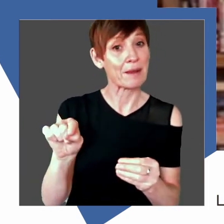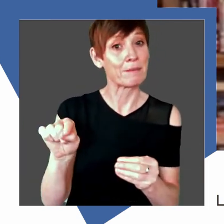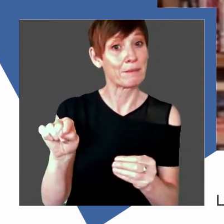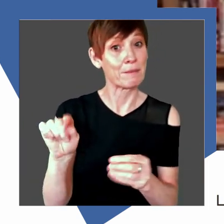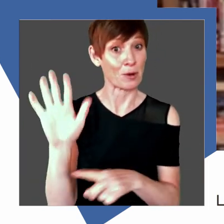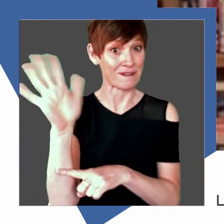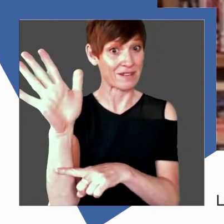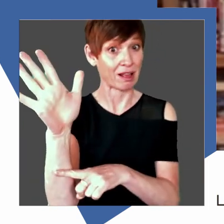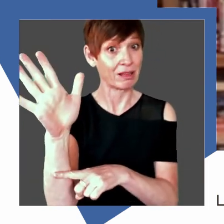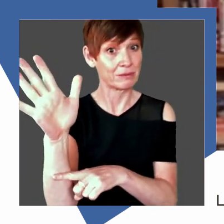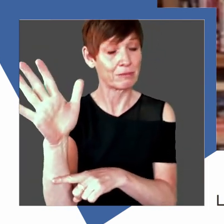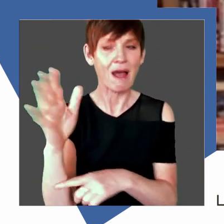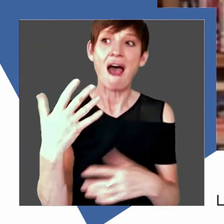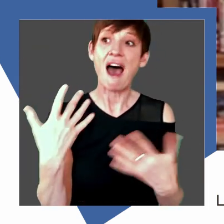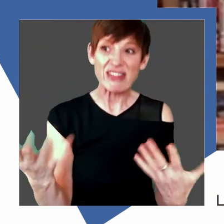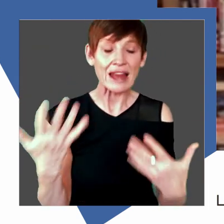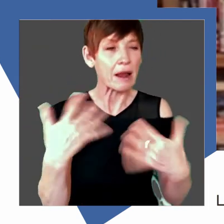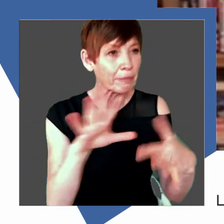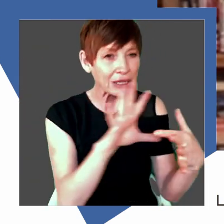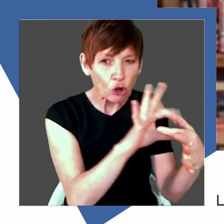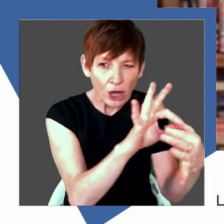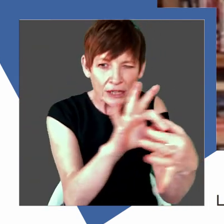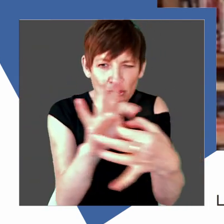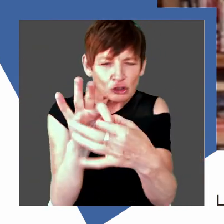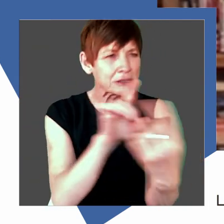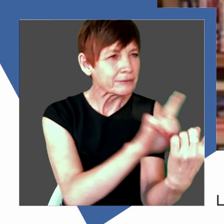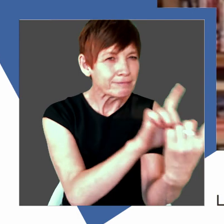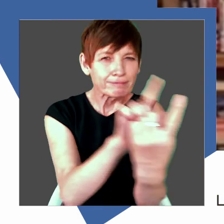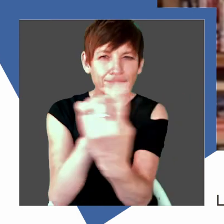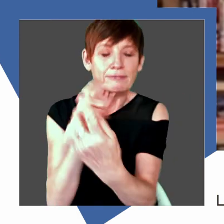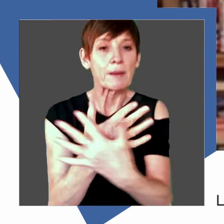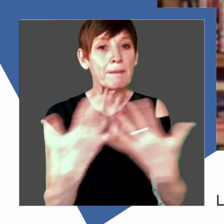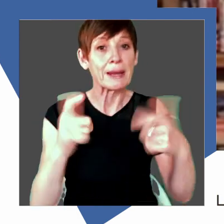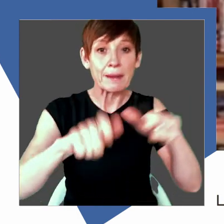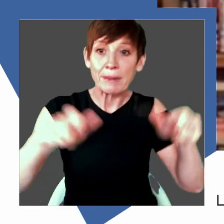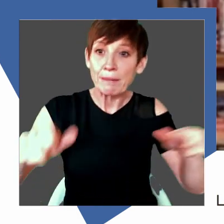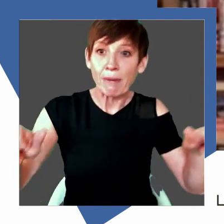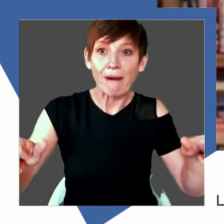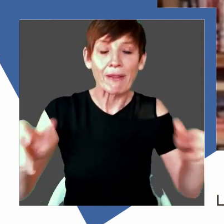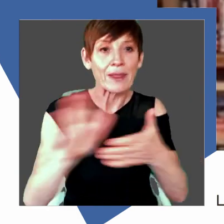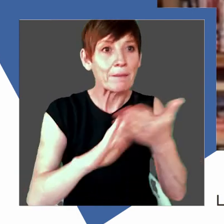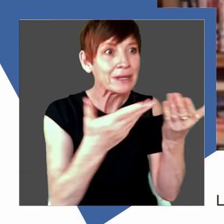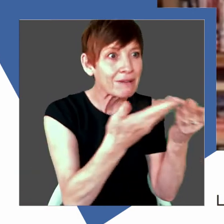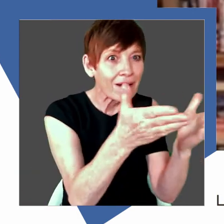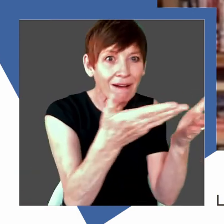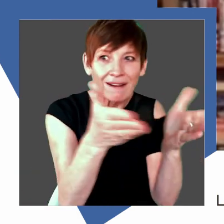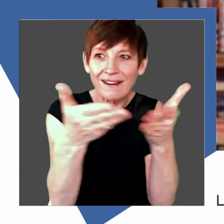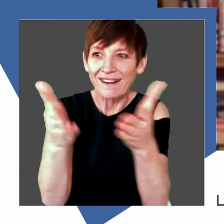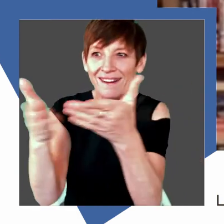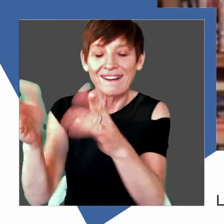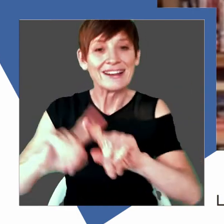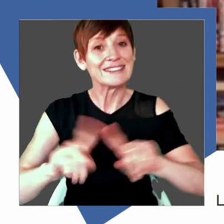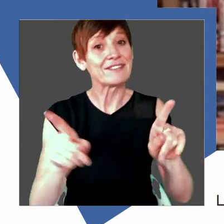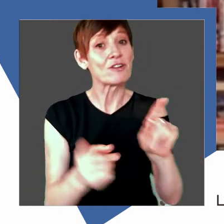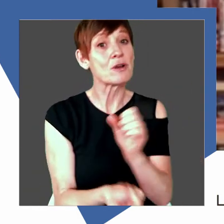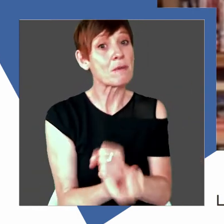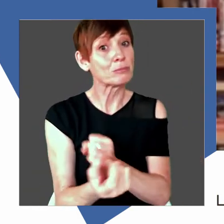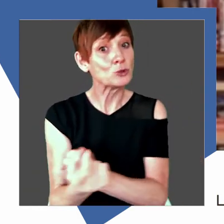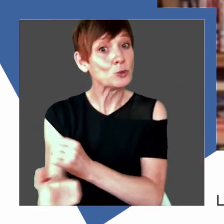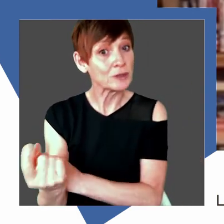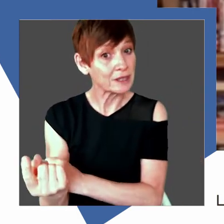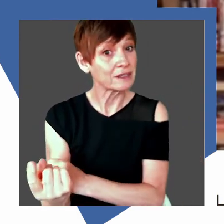you make loads of connections and you meet loads of people who open up lots of other possibilities and pathways. So that was